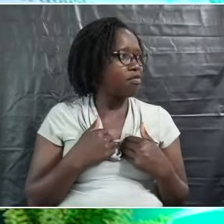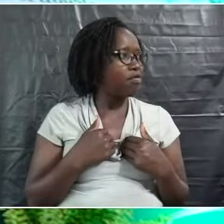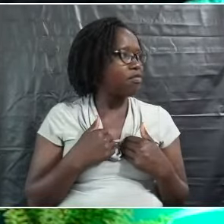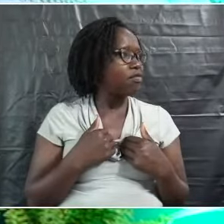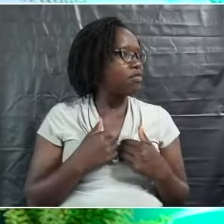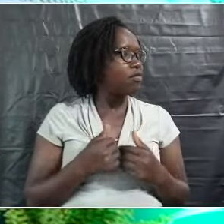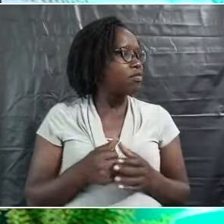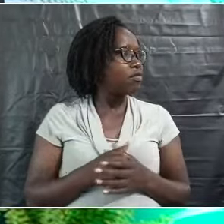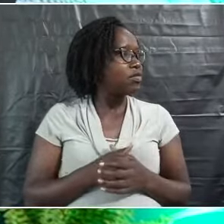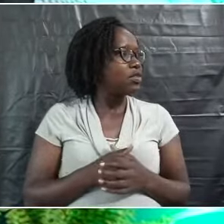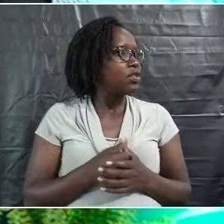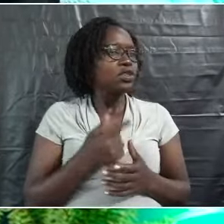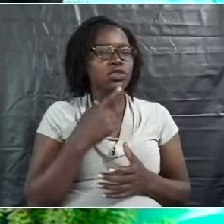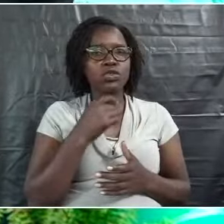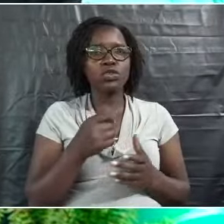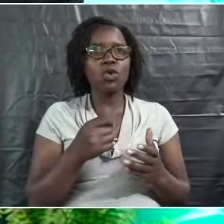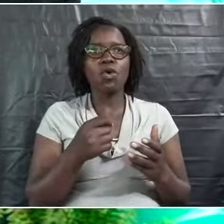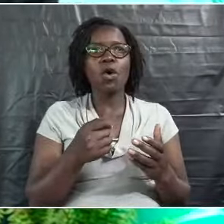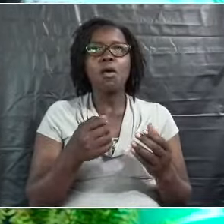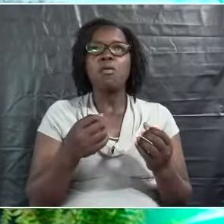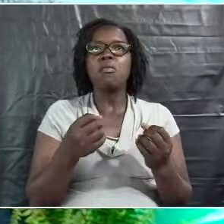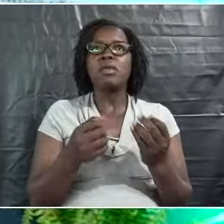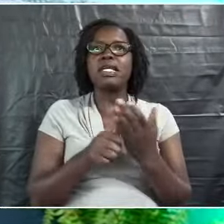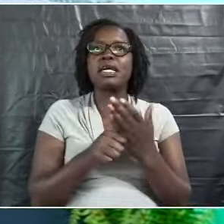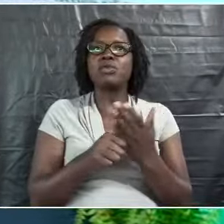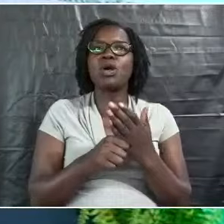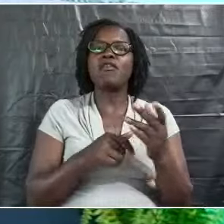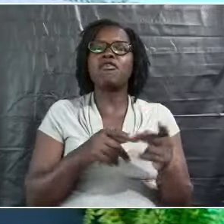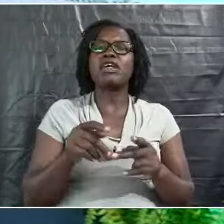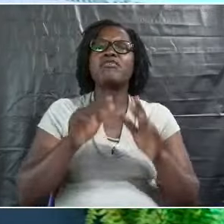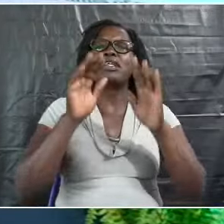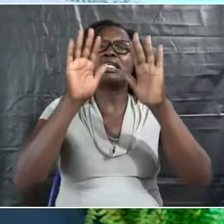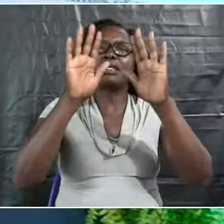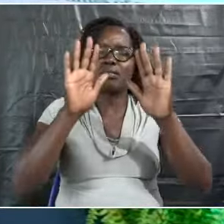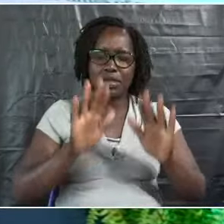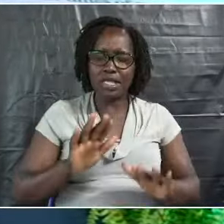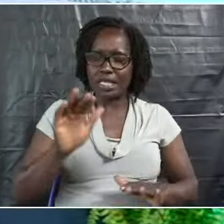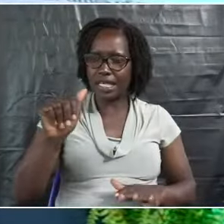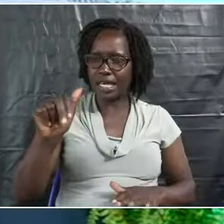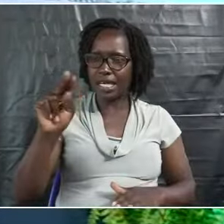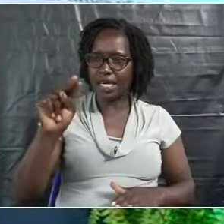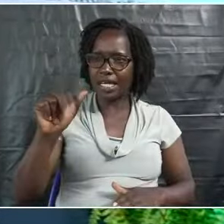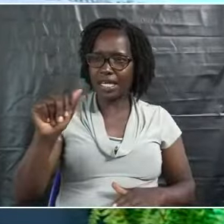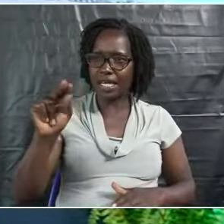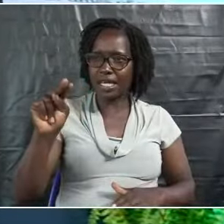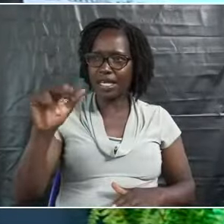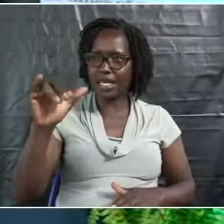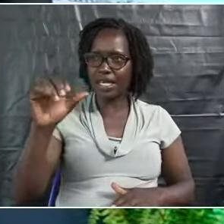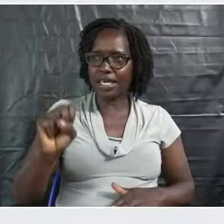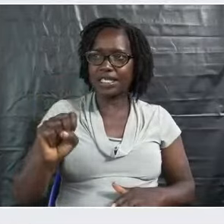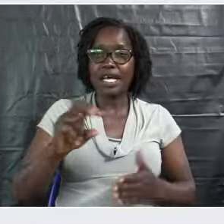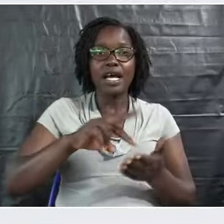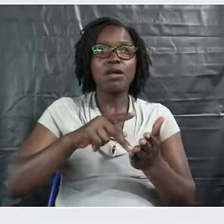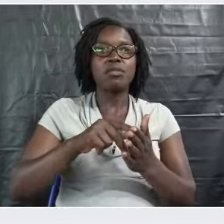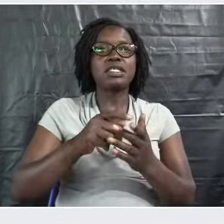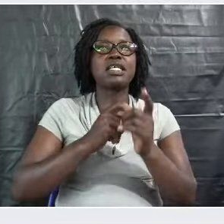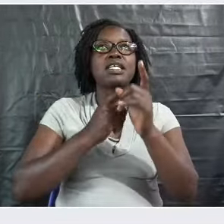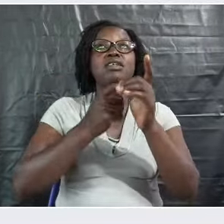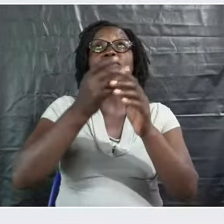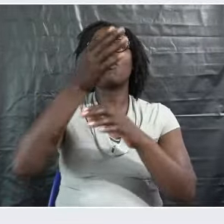spread? So names were very, very important. Ananias means gift of the